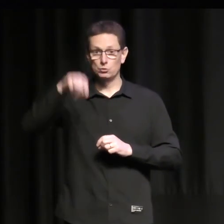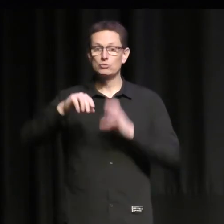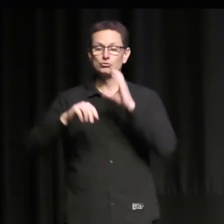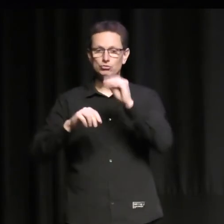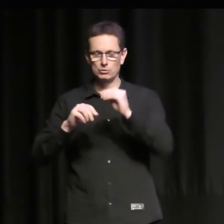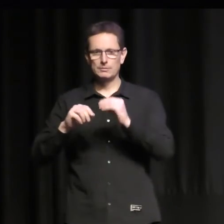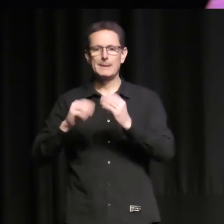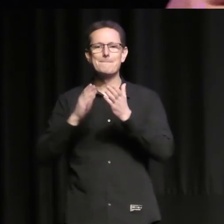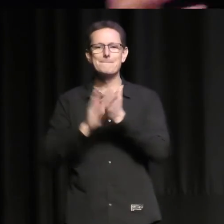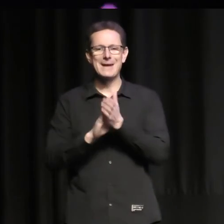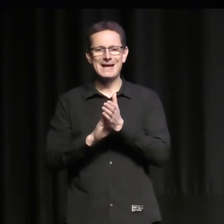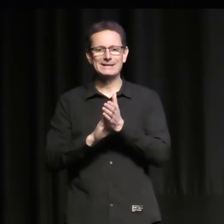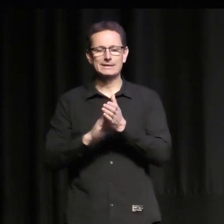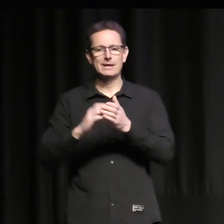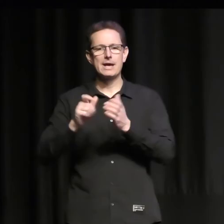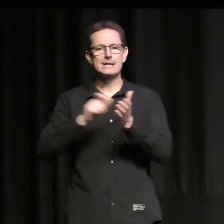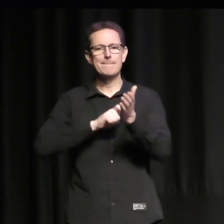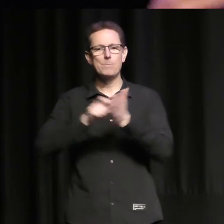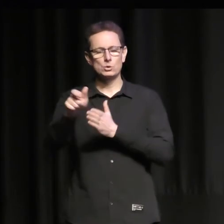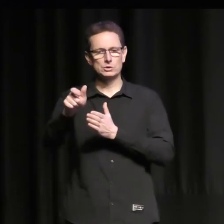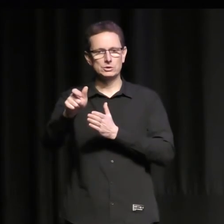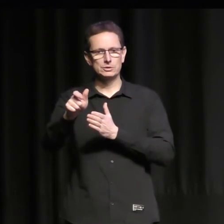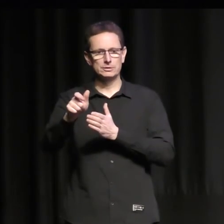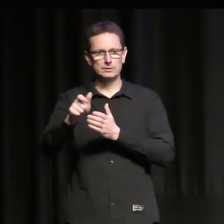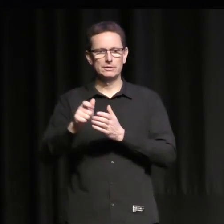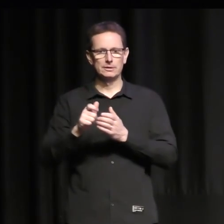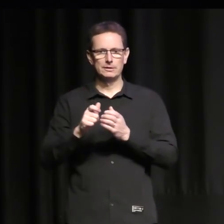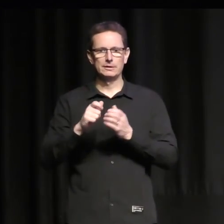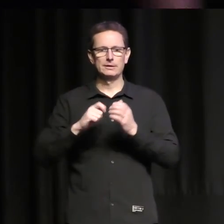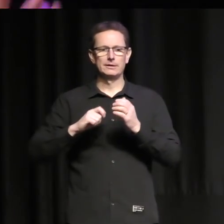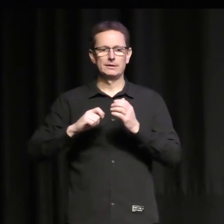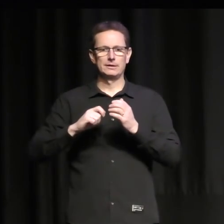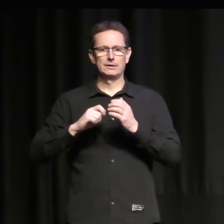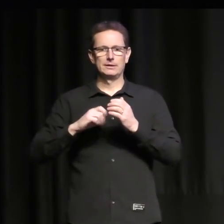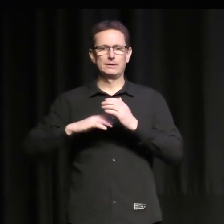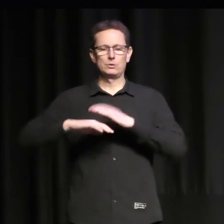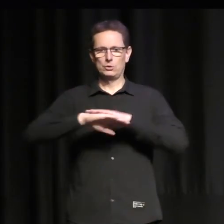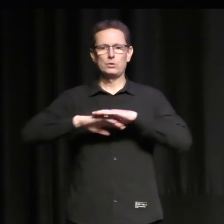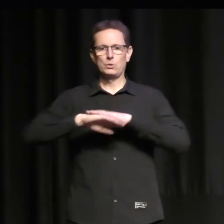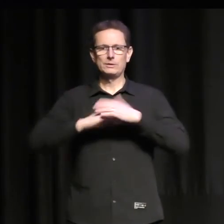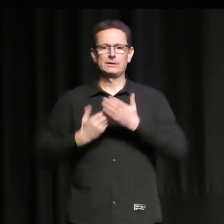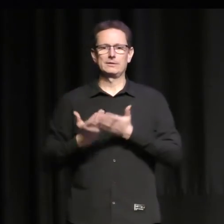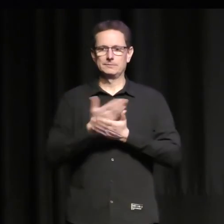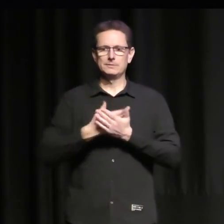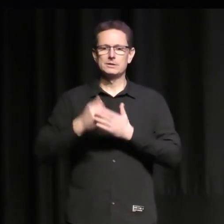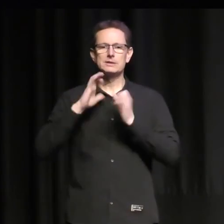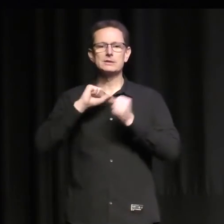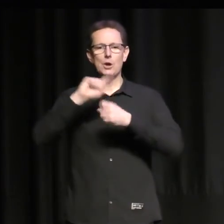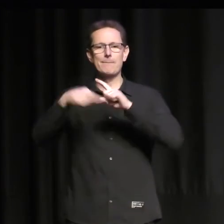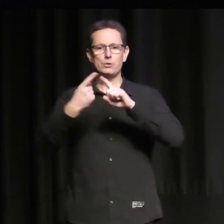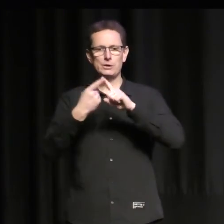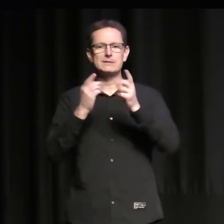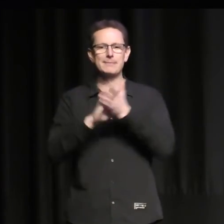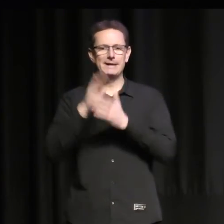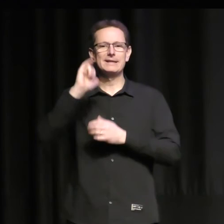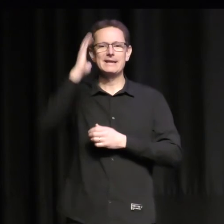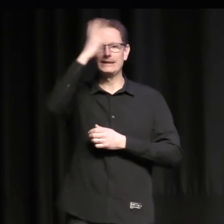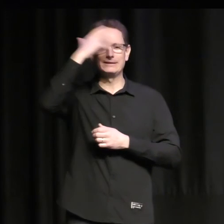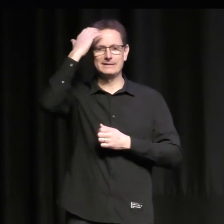with a report saying a basic income should be introduced in India.